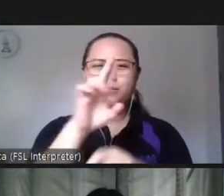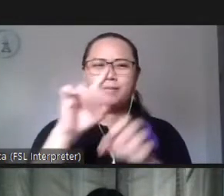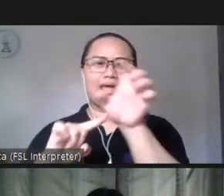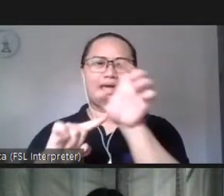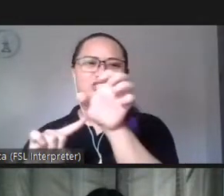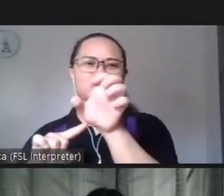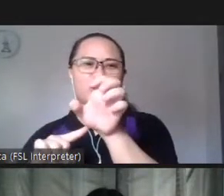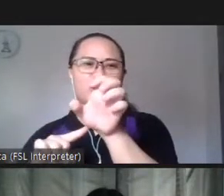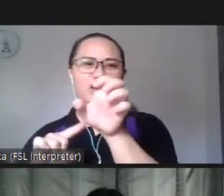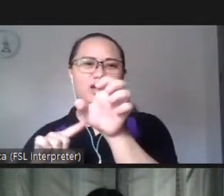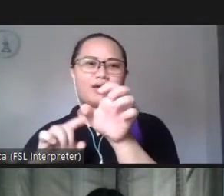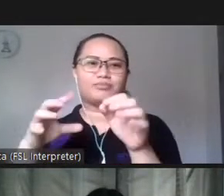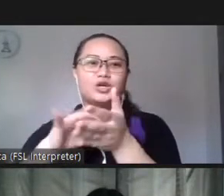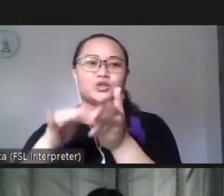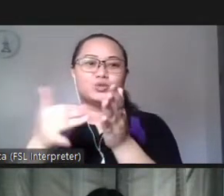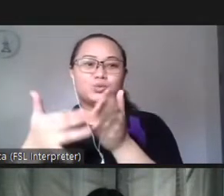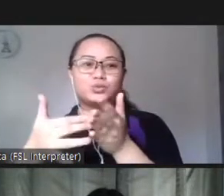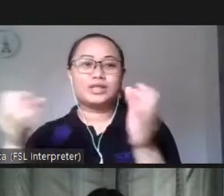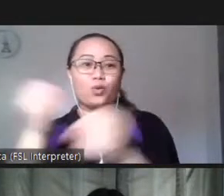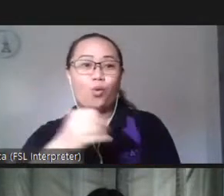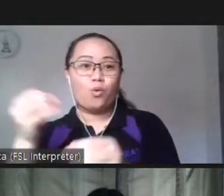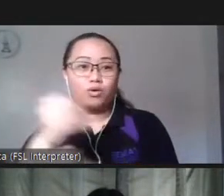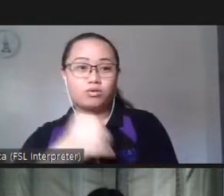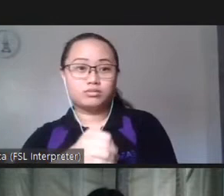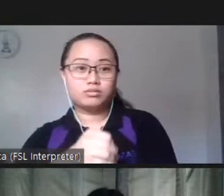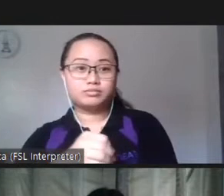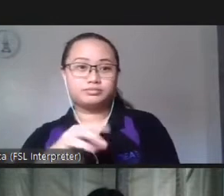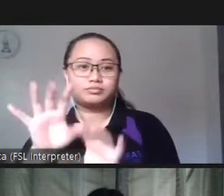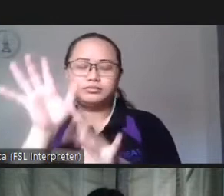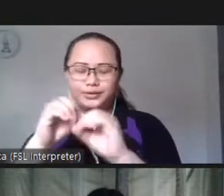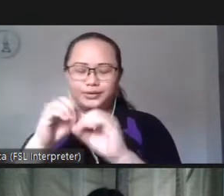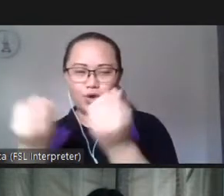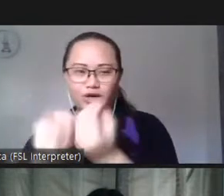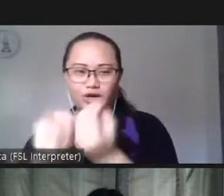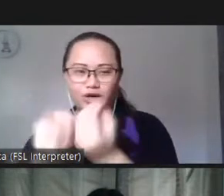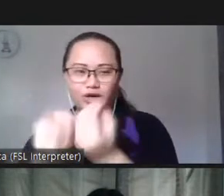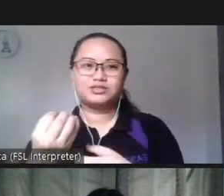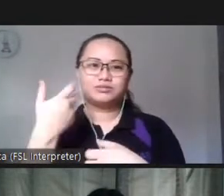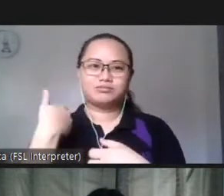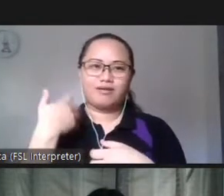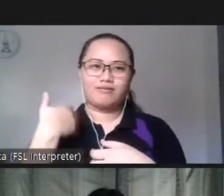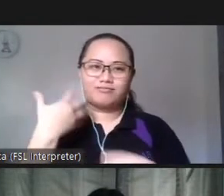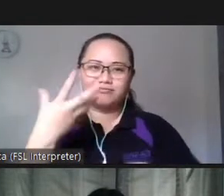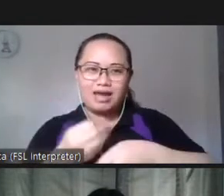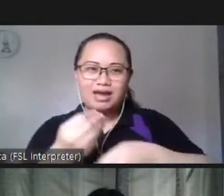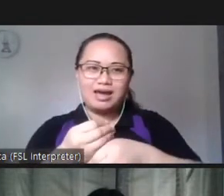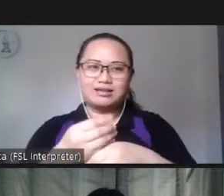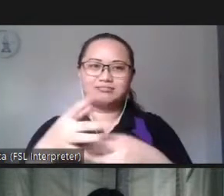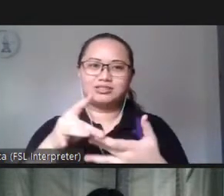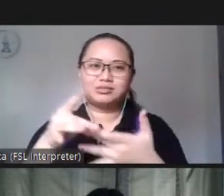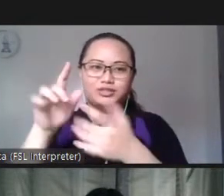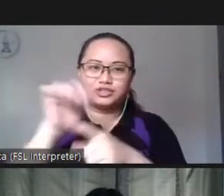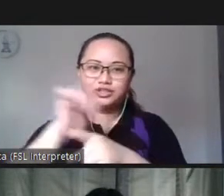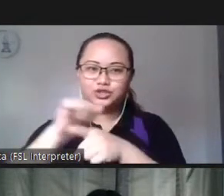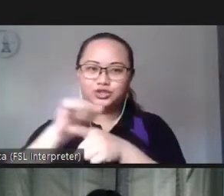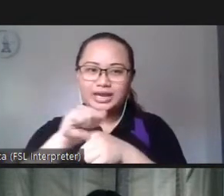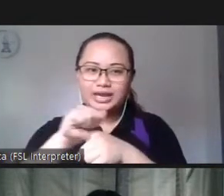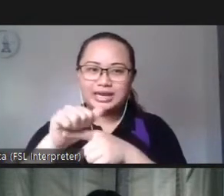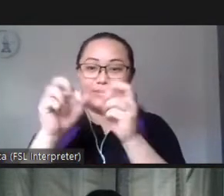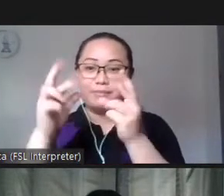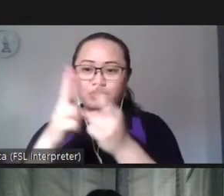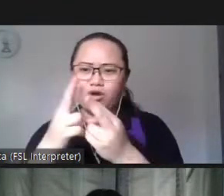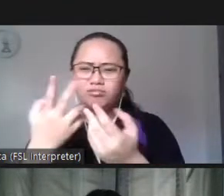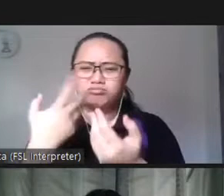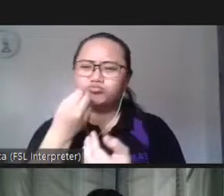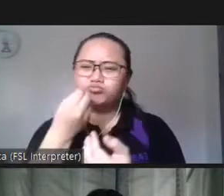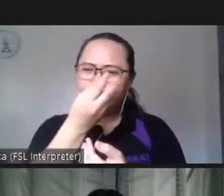organization. Pwede nating isingit doon yung pagkakaroon ng FSL training or seminar kahit ilang oras lang. Mga